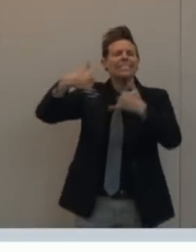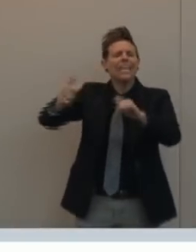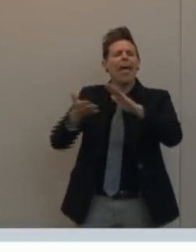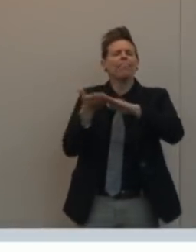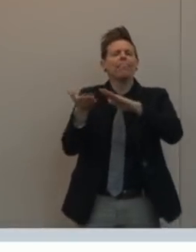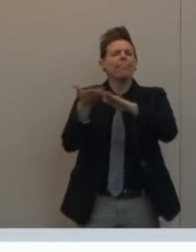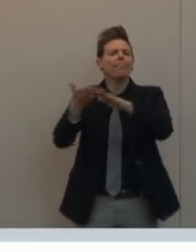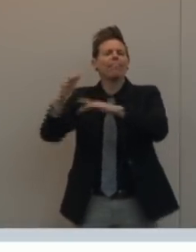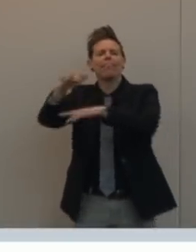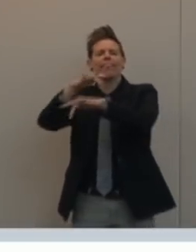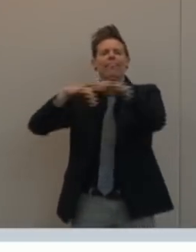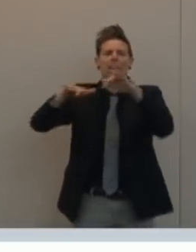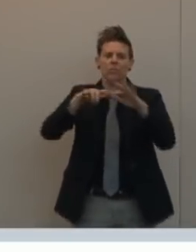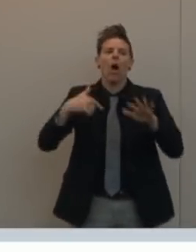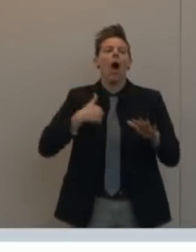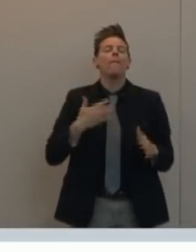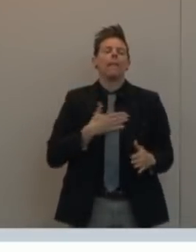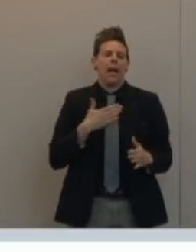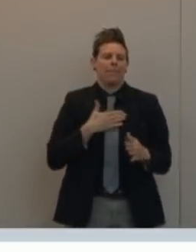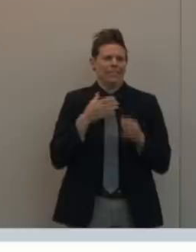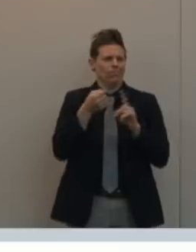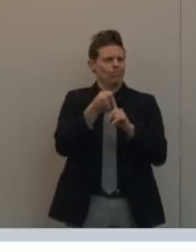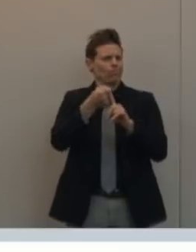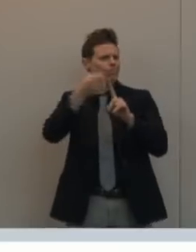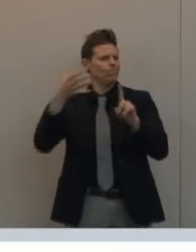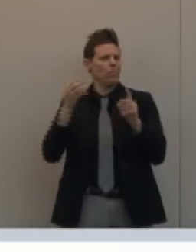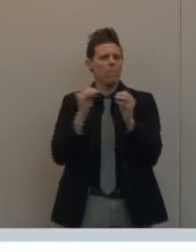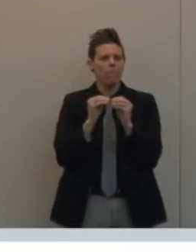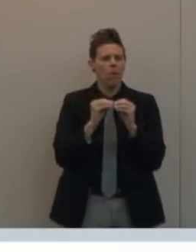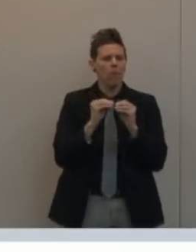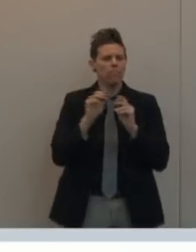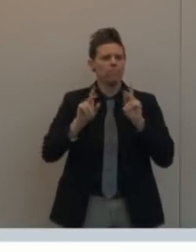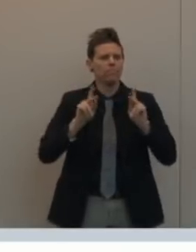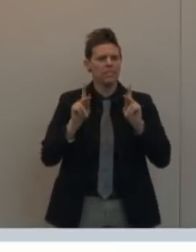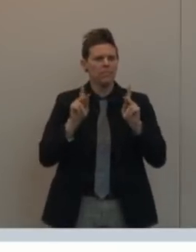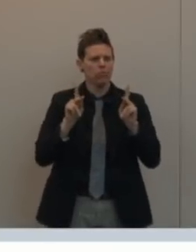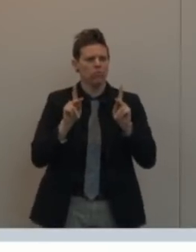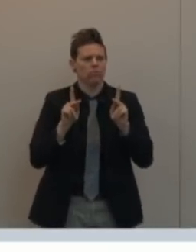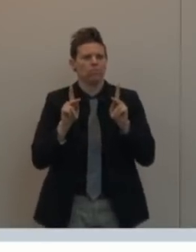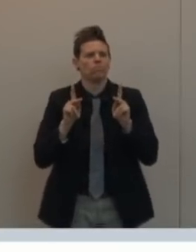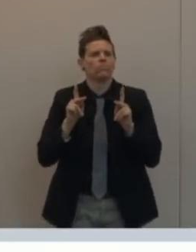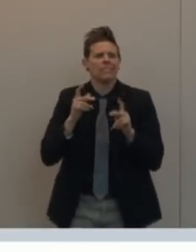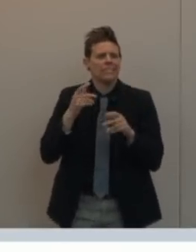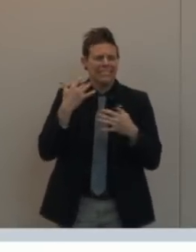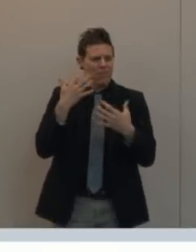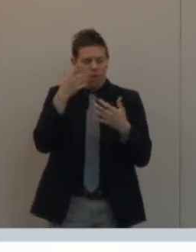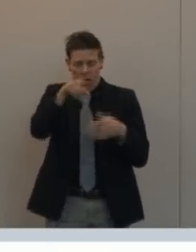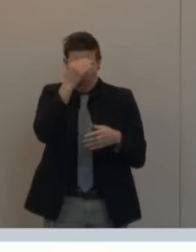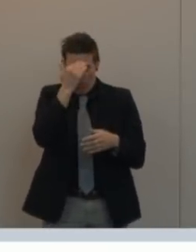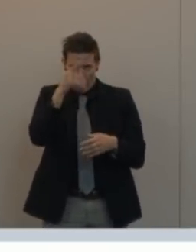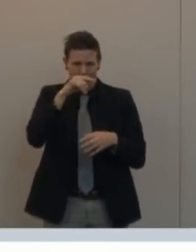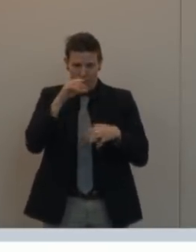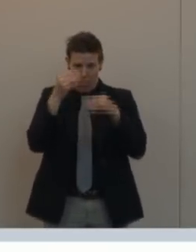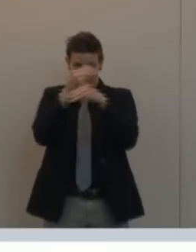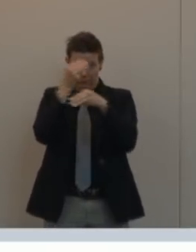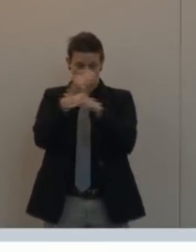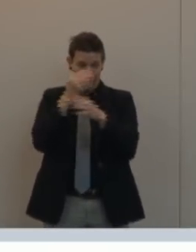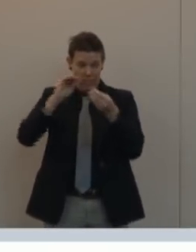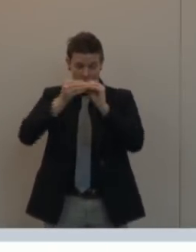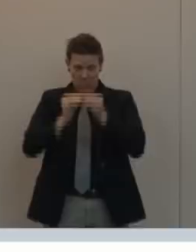with people offline, because you're not watching this today for a statistics class, But we decided to go with the mean. We took